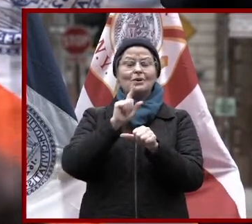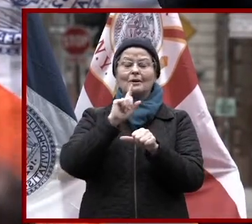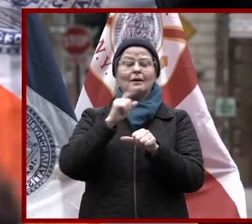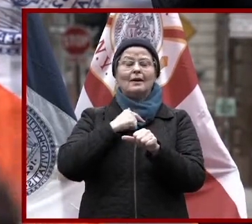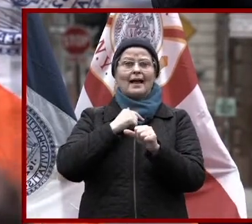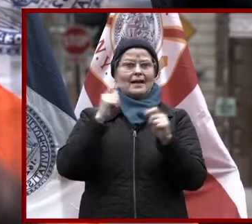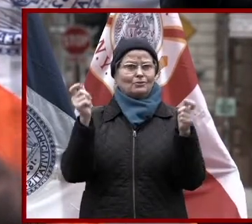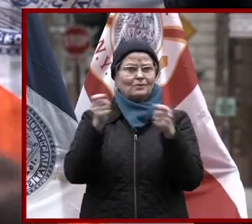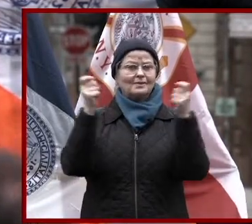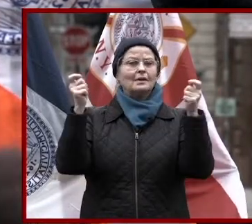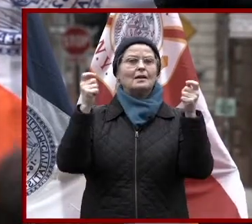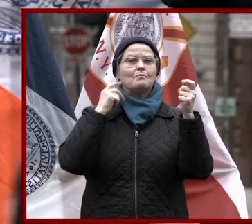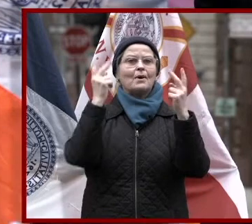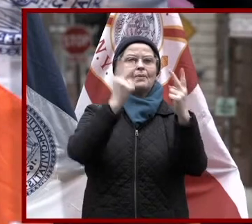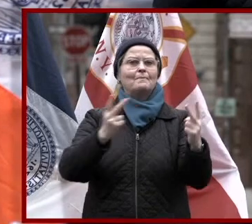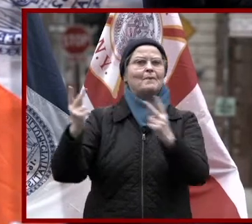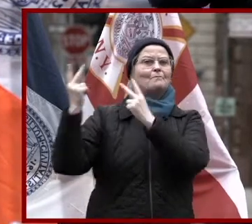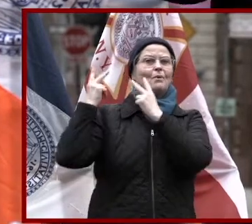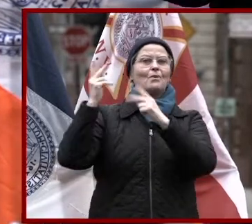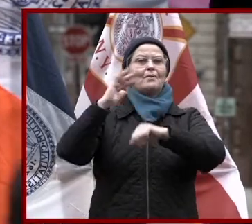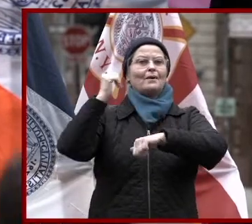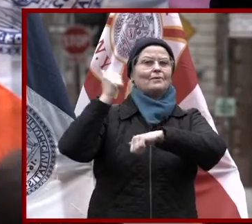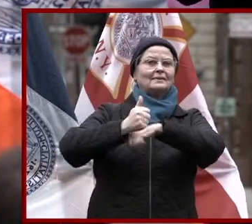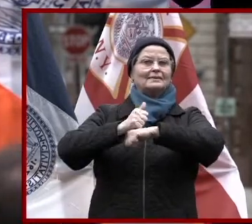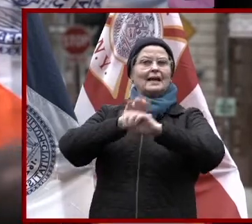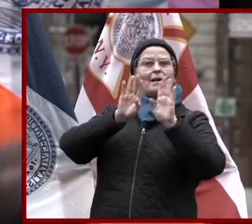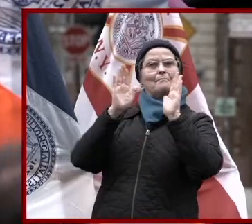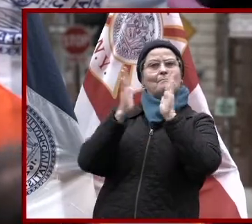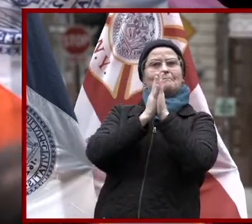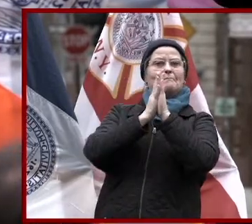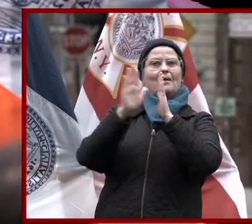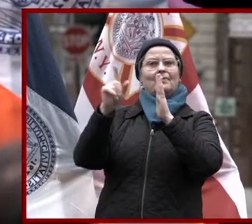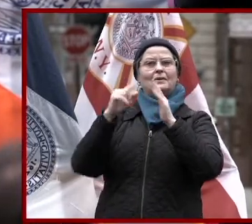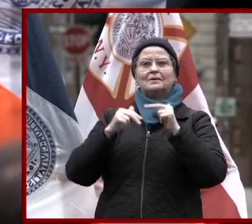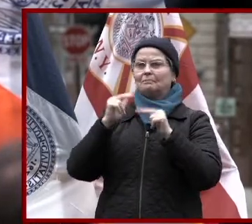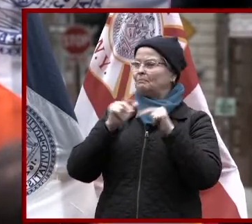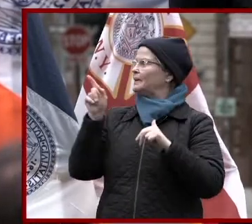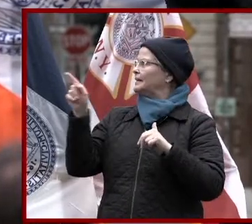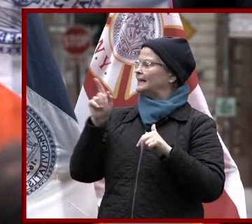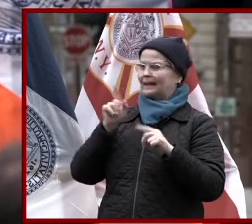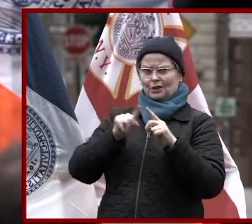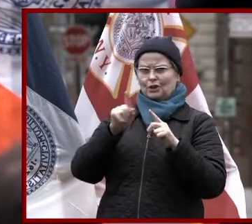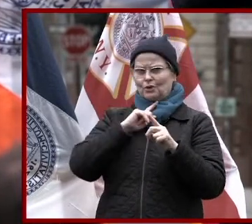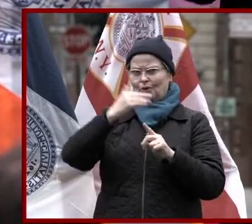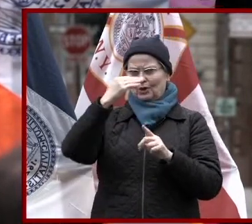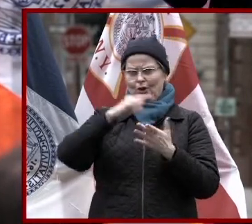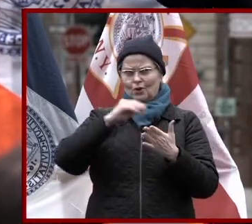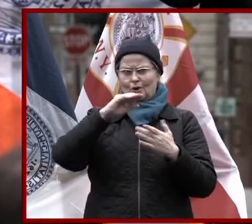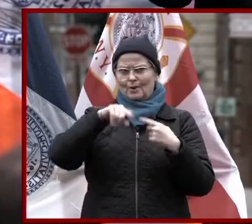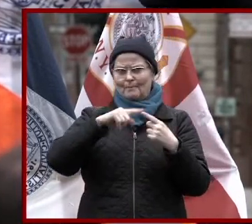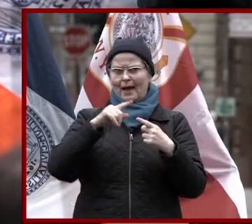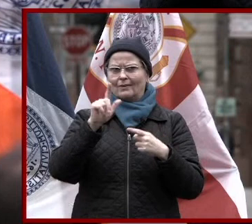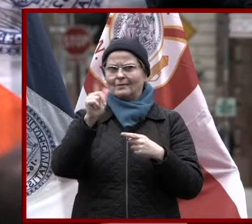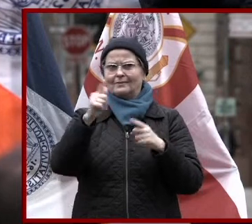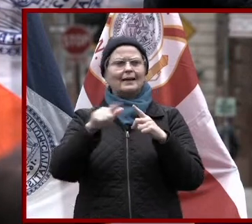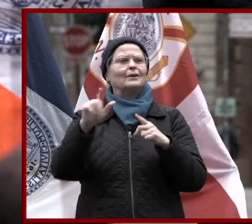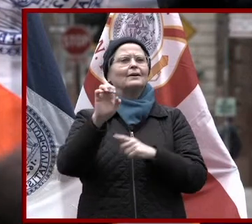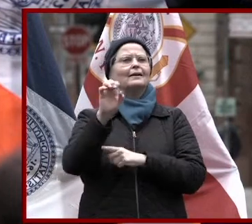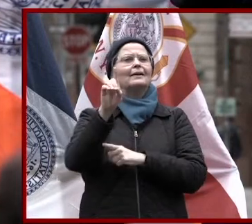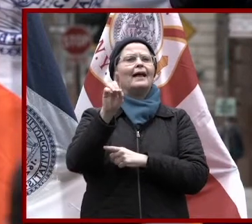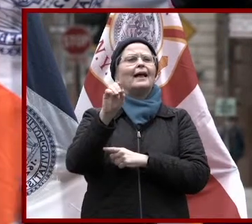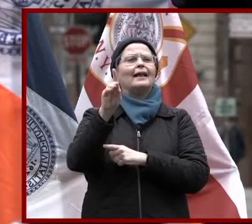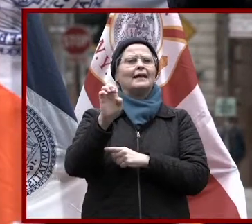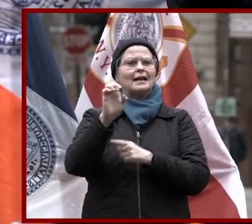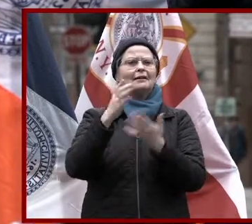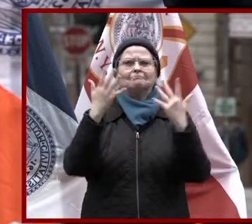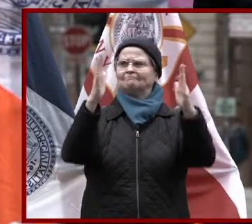going to be installed on this building, which you're going to hear about a little bit later. Give a round of applause for Eddie Vargas.